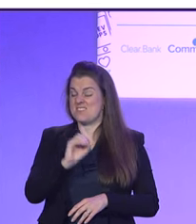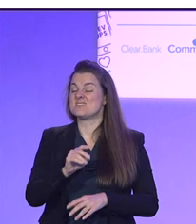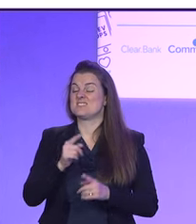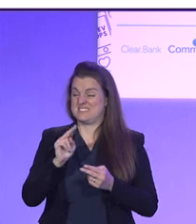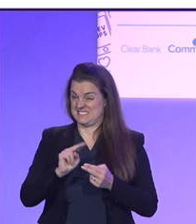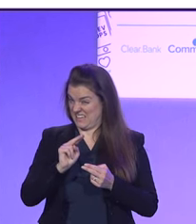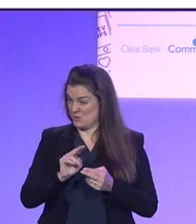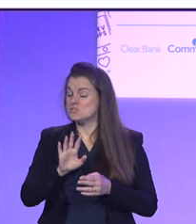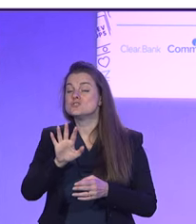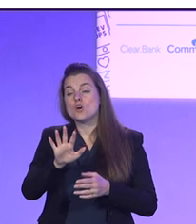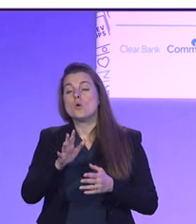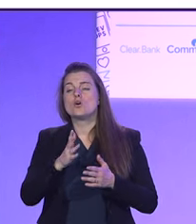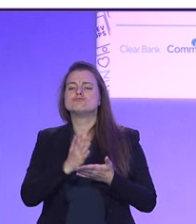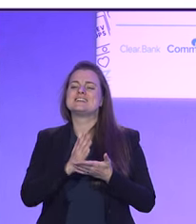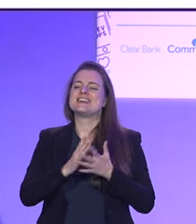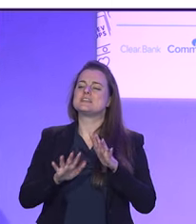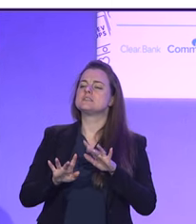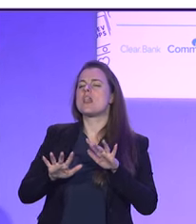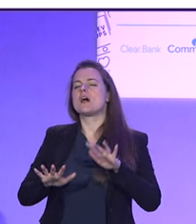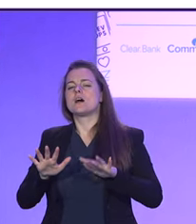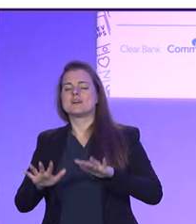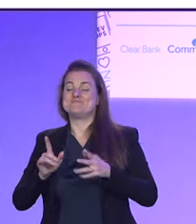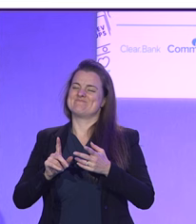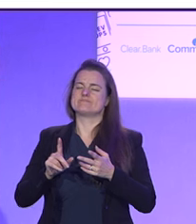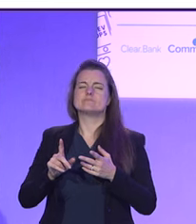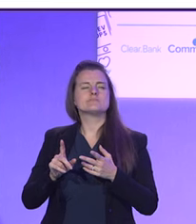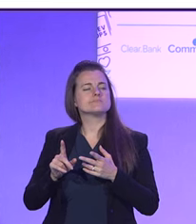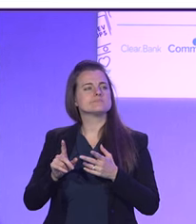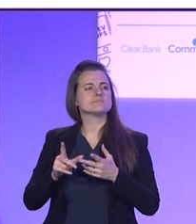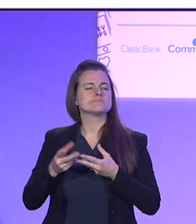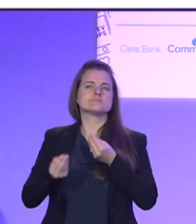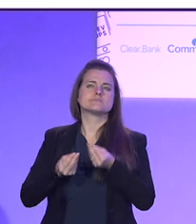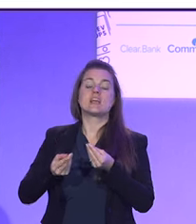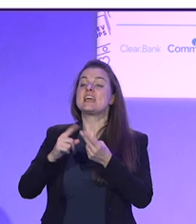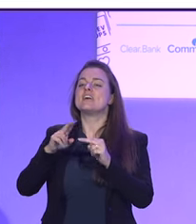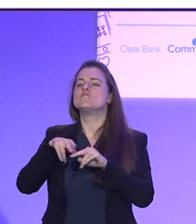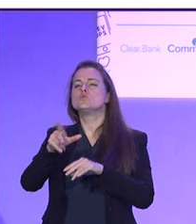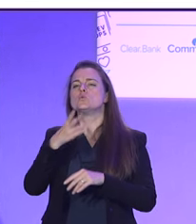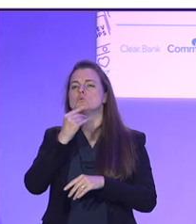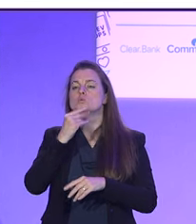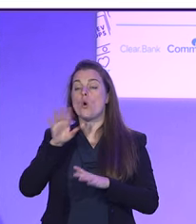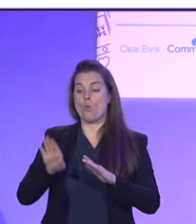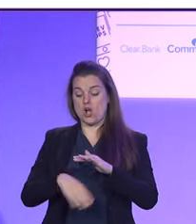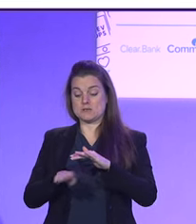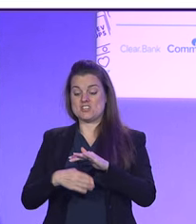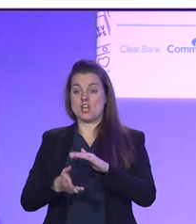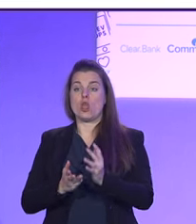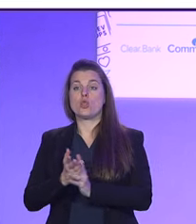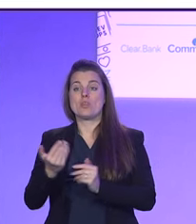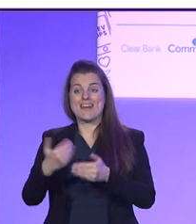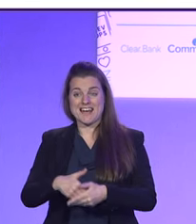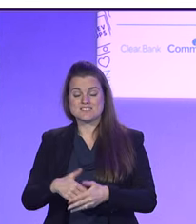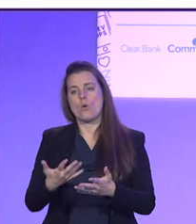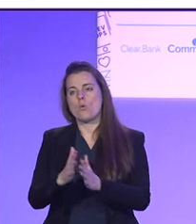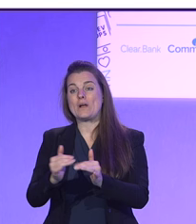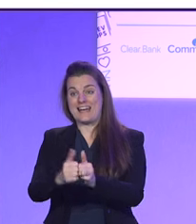discount. It's basically the equivalent, if you want an analogy, is to run your washing machine overnight or during the weekend